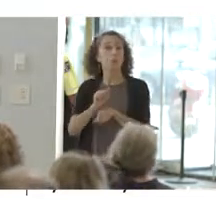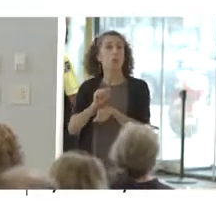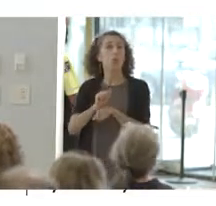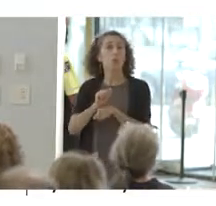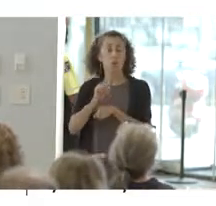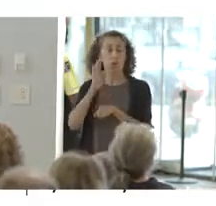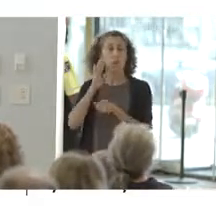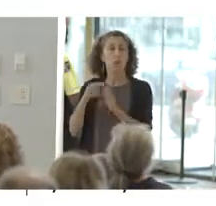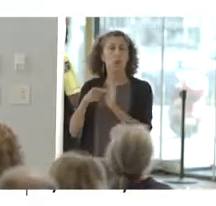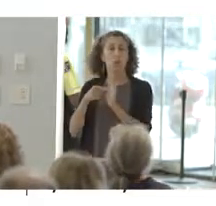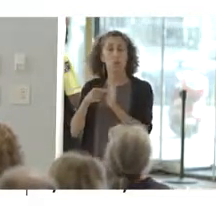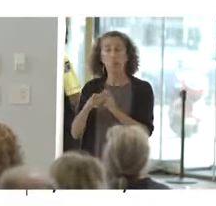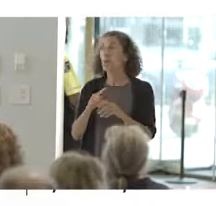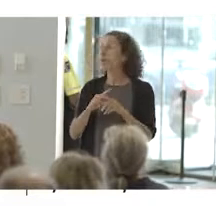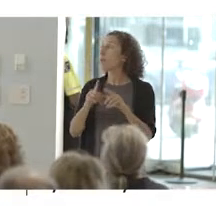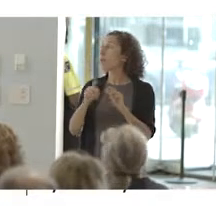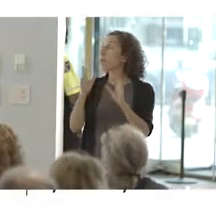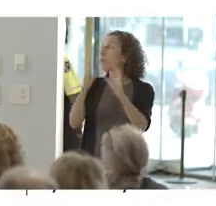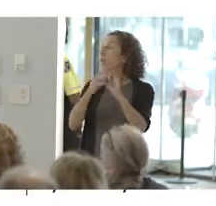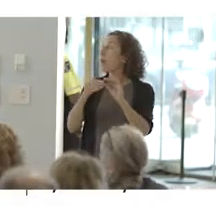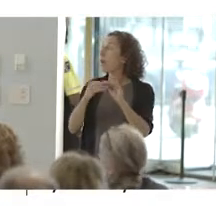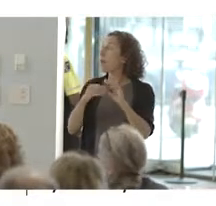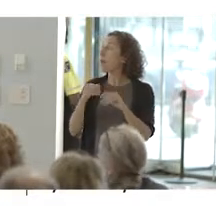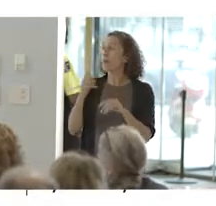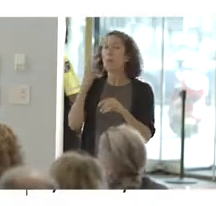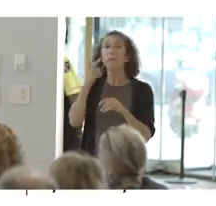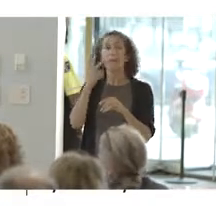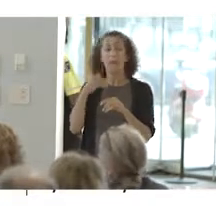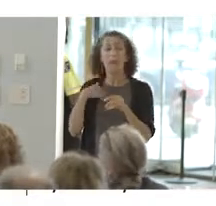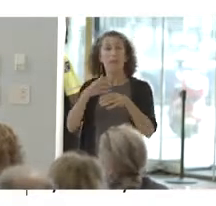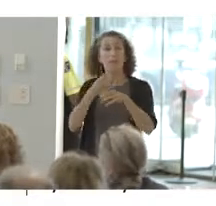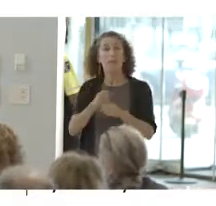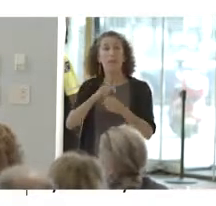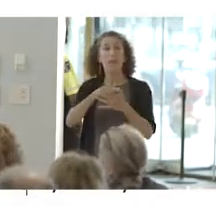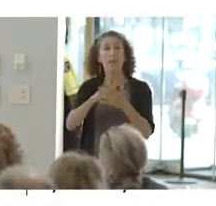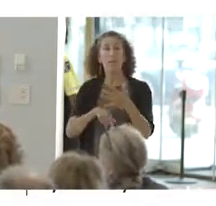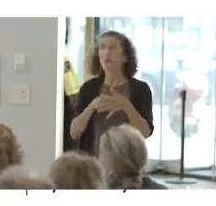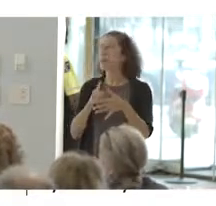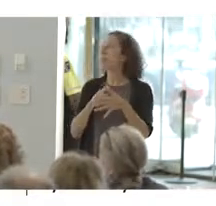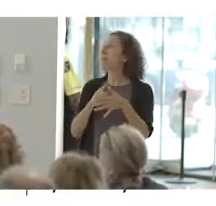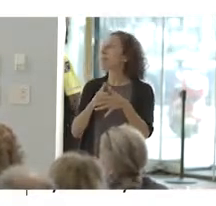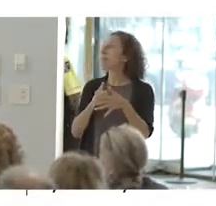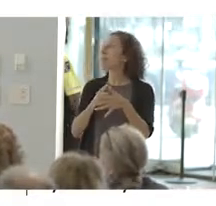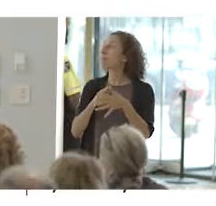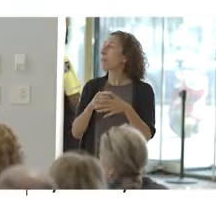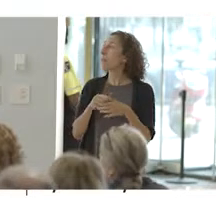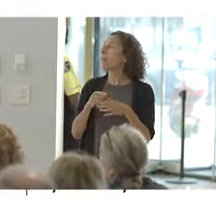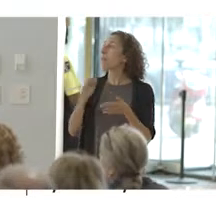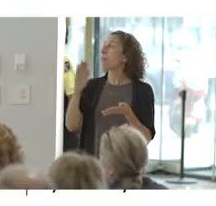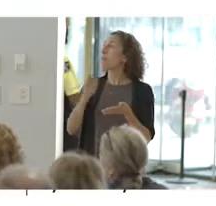Among the many comments, we heard very loudly and clearly that minimizing impact to Rockefeller Park is of paramount